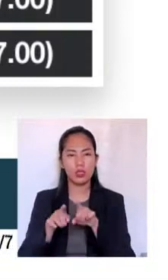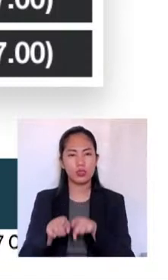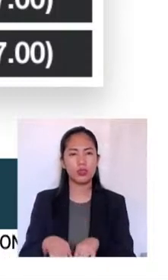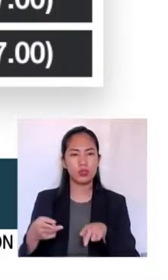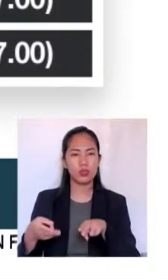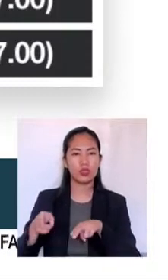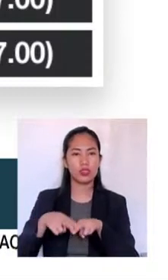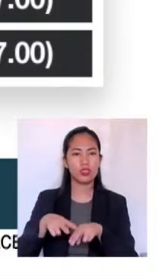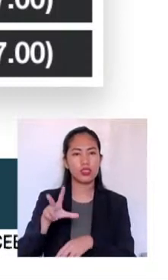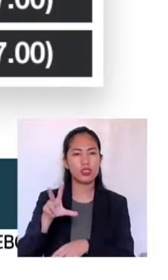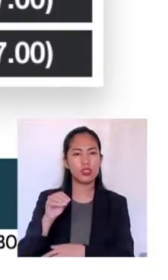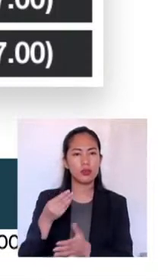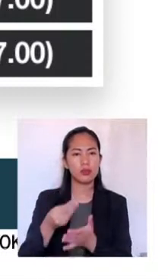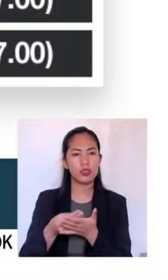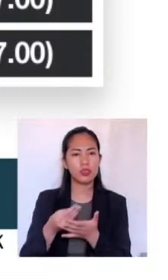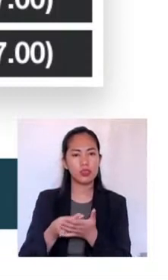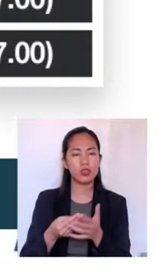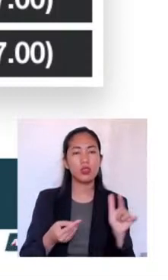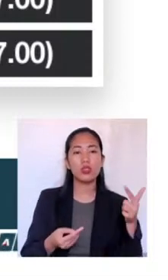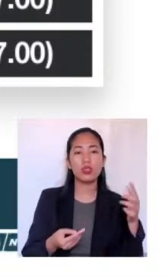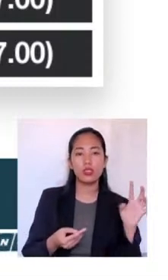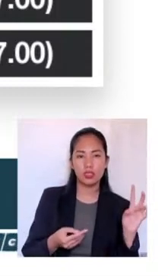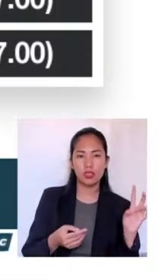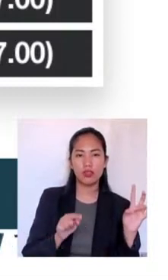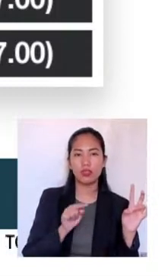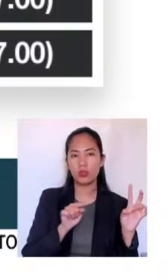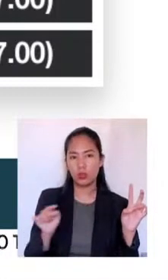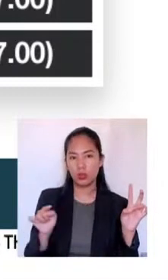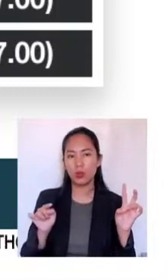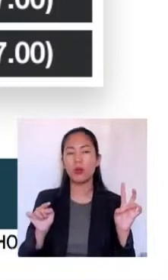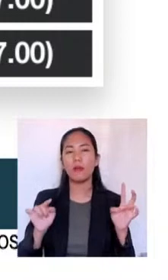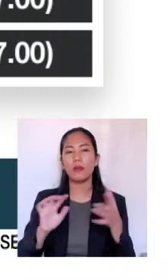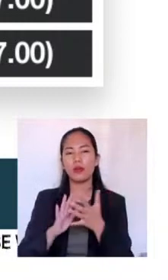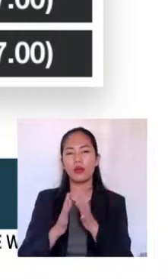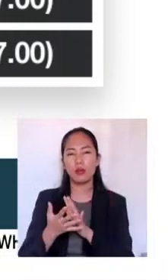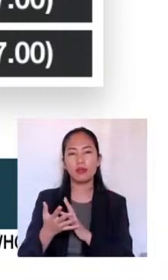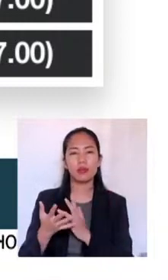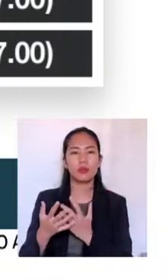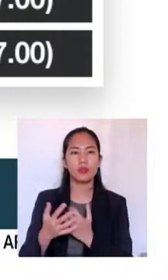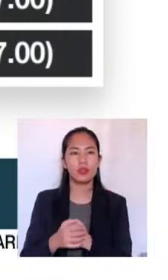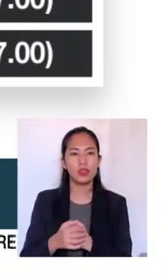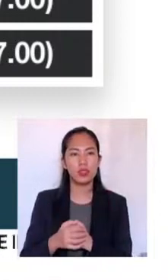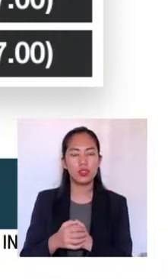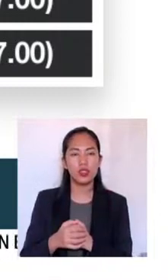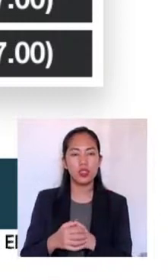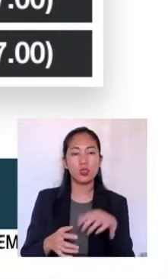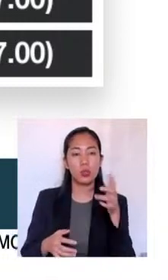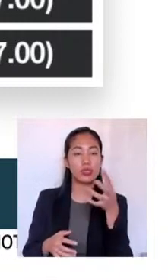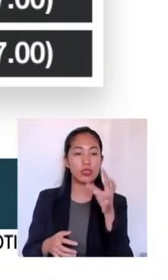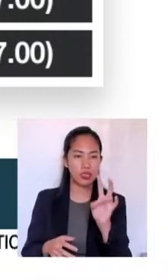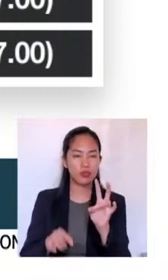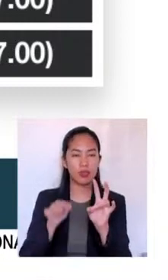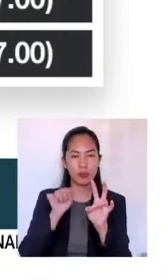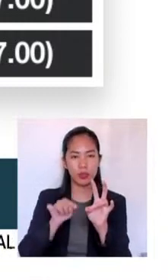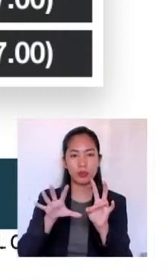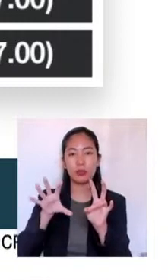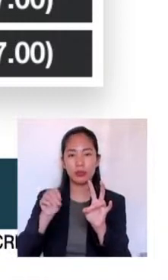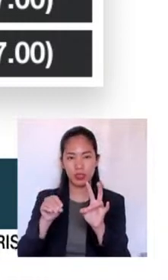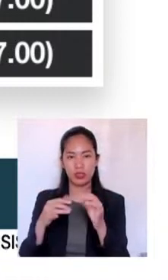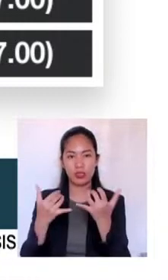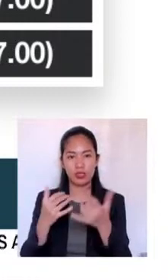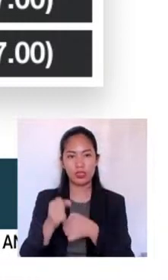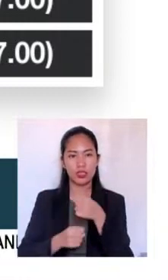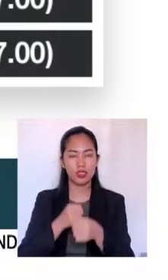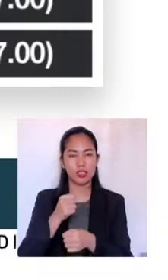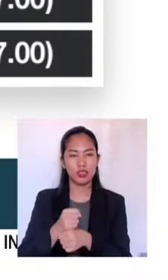pesos this year from 27 pesos and 50 centavos in 2021. For alcohol products, taxes on distilled spirits